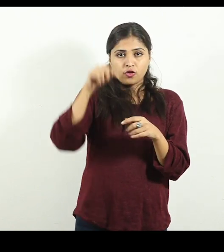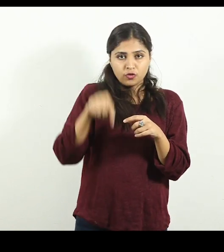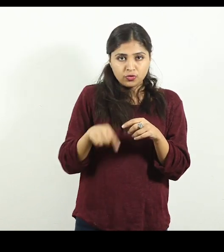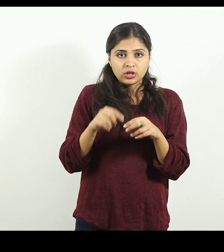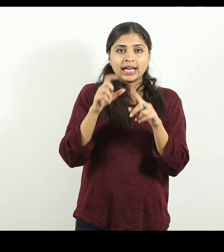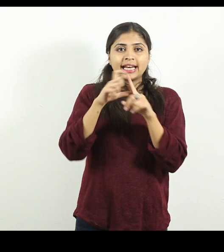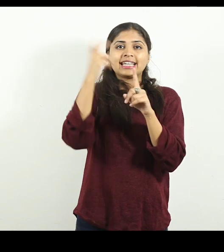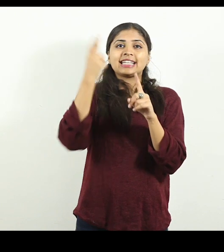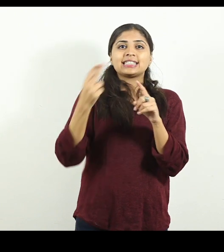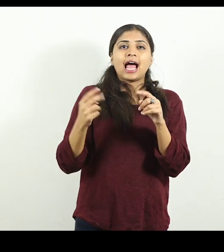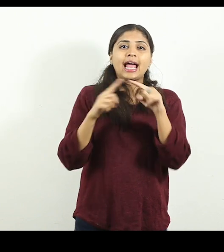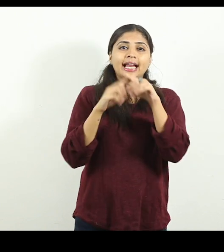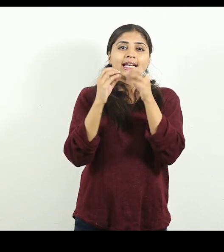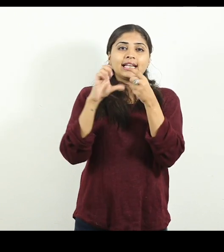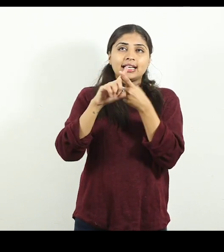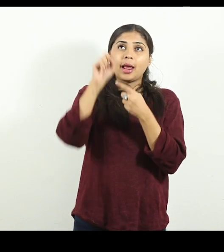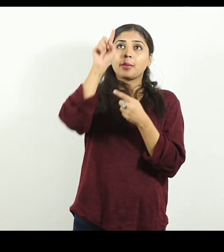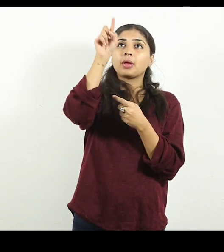Tools.